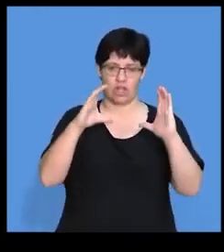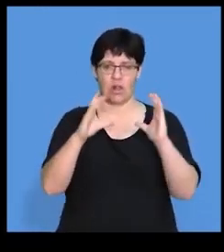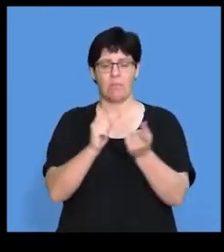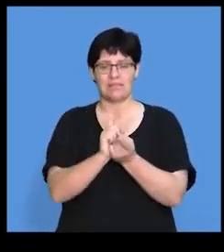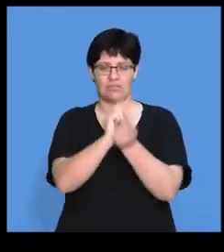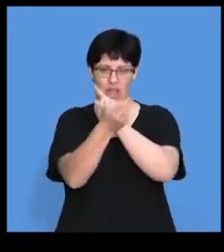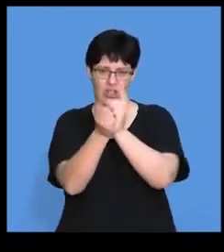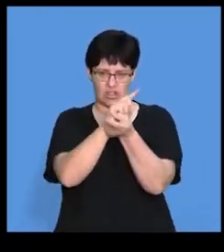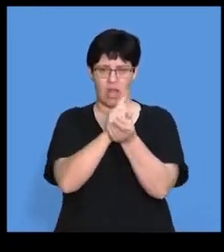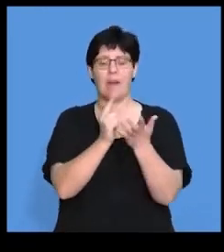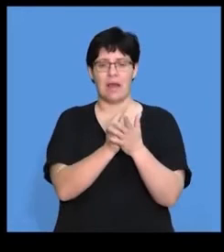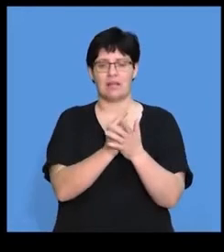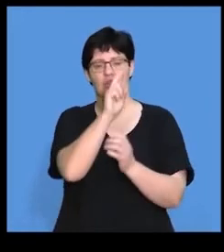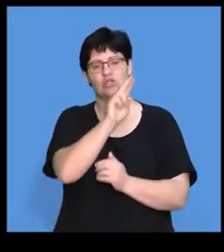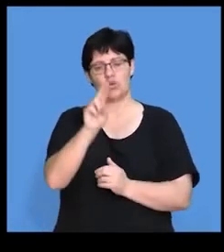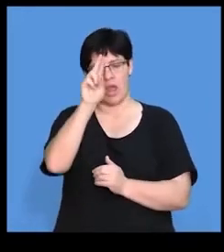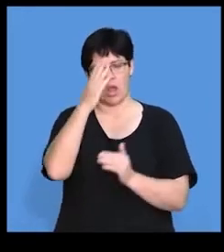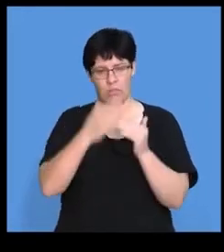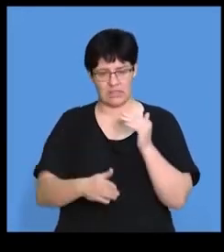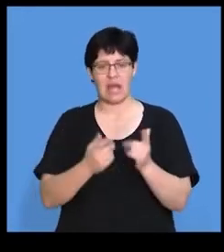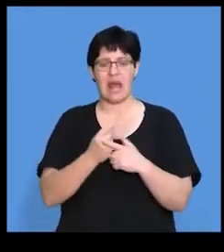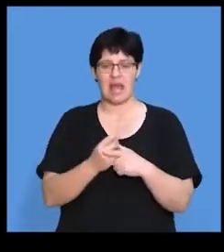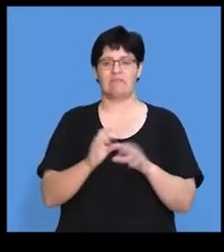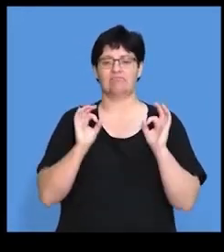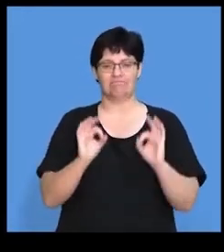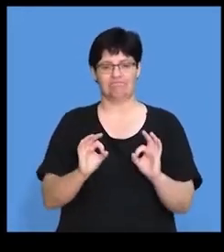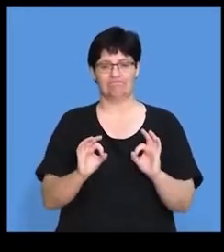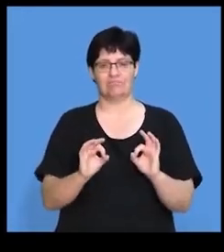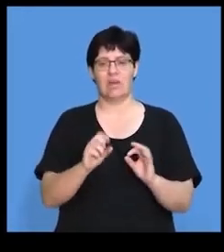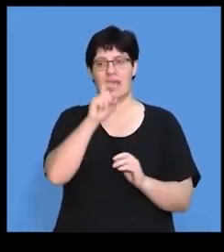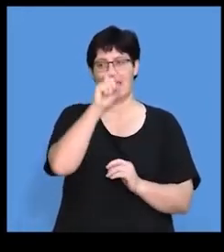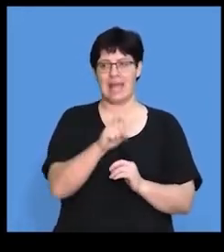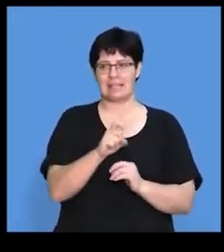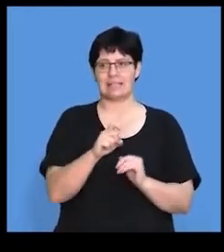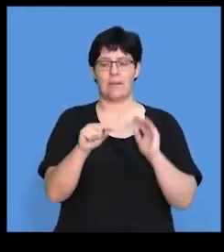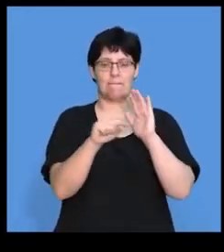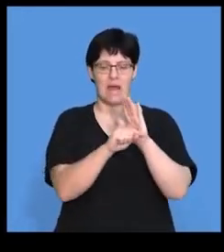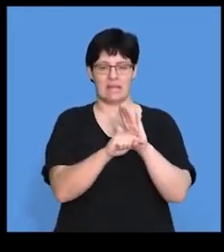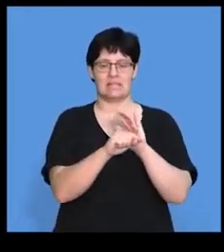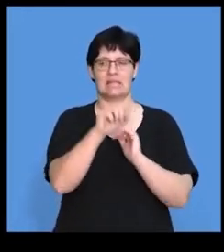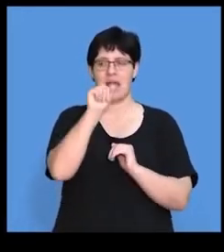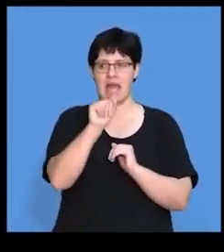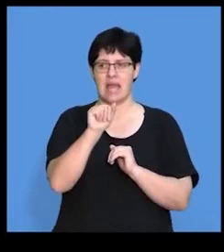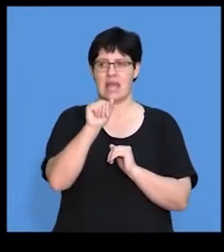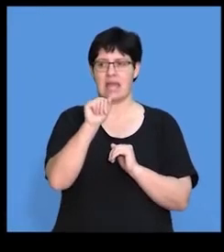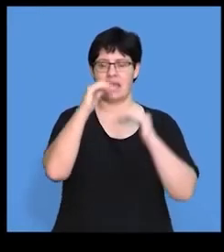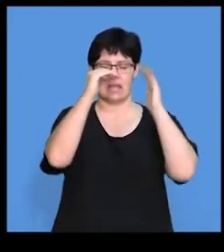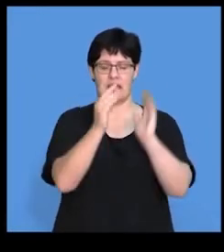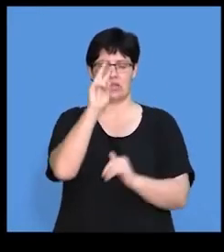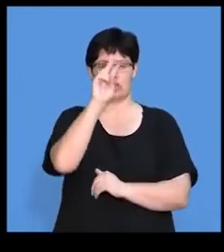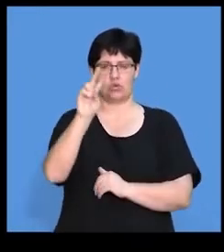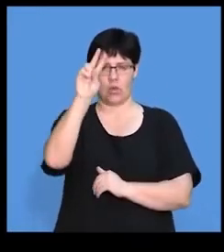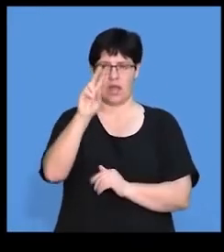completing the square and getting it in the form of x minus a squared plus